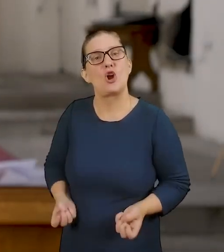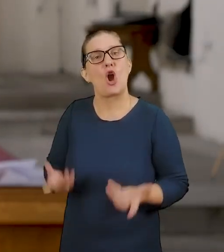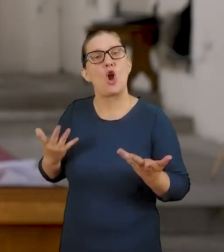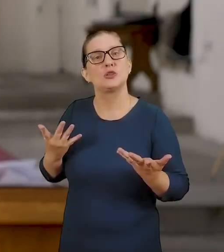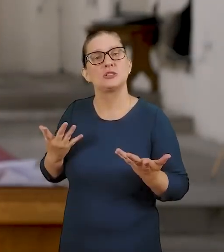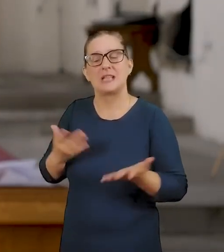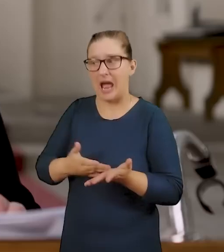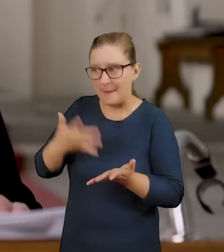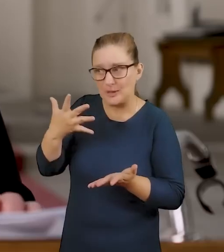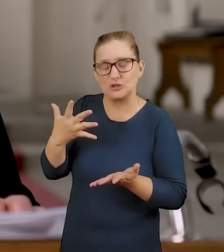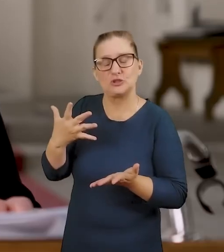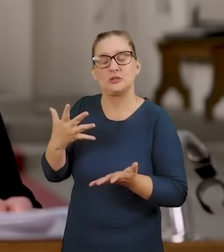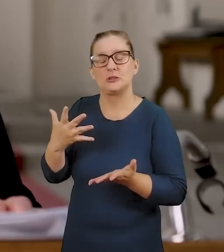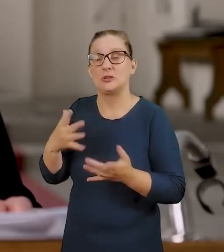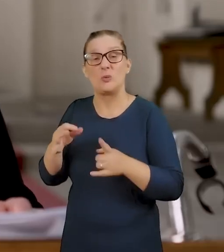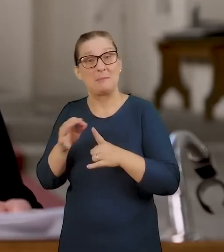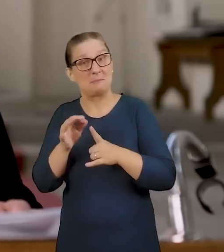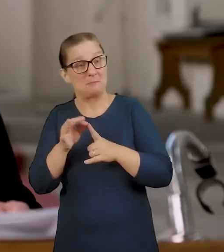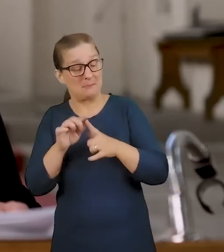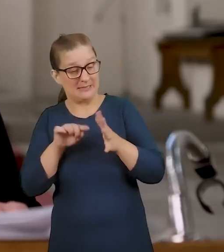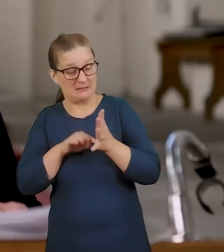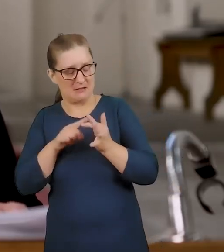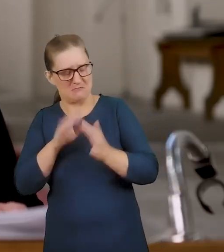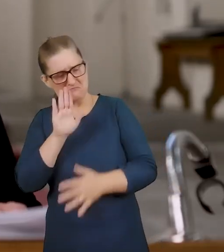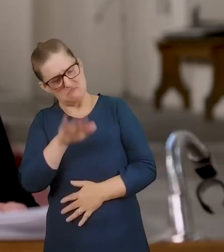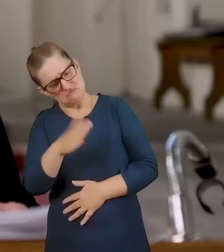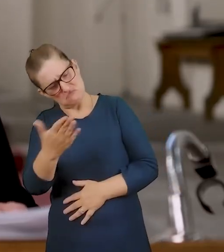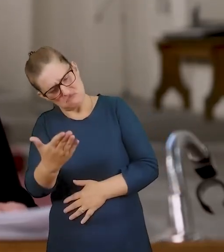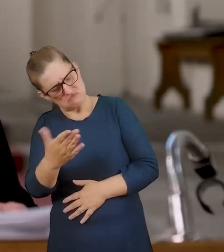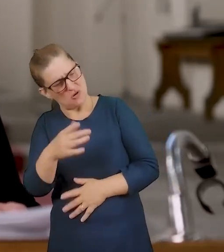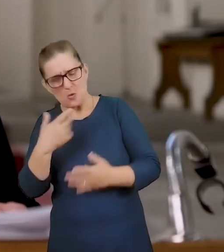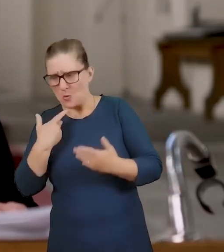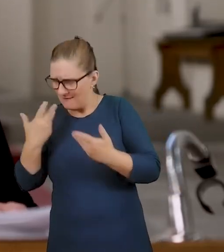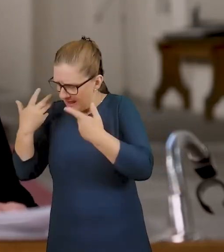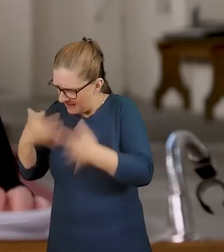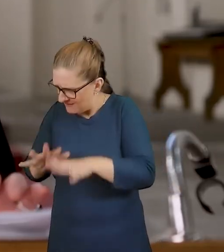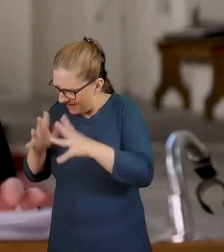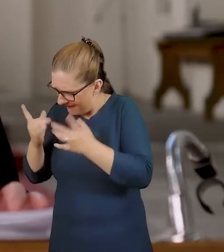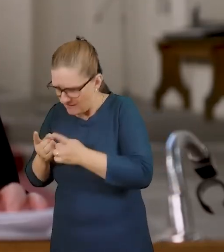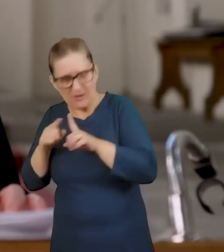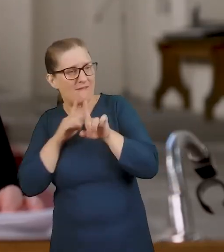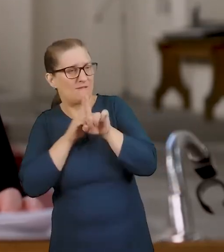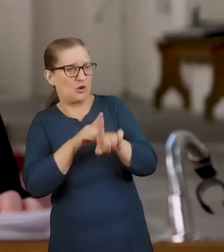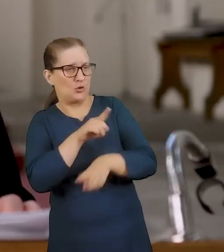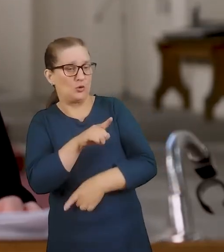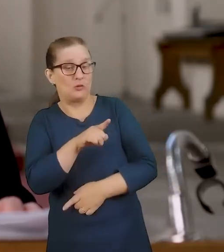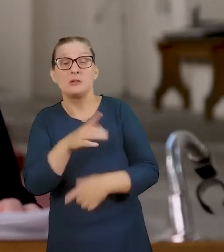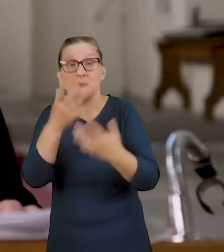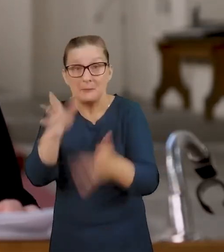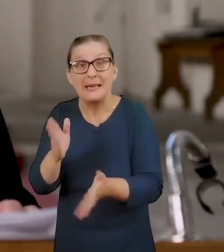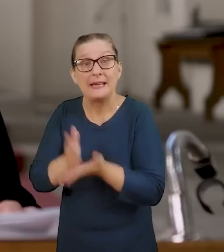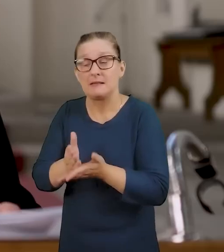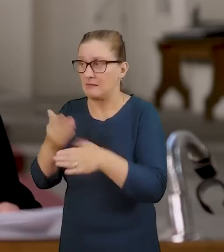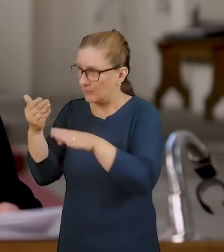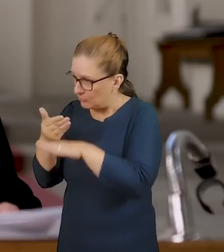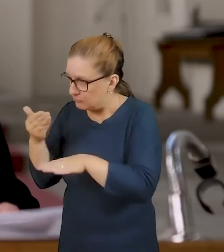it costs. And Jesus says that, doesn't he? When Peter looks at him and says, Lord, we've left everything and